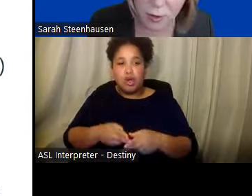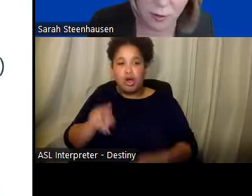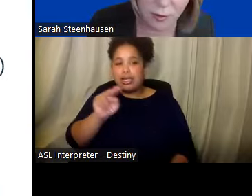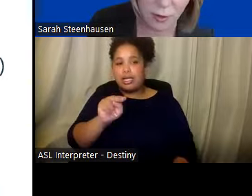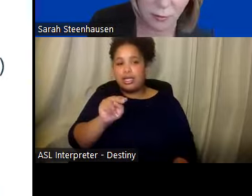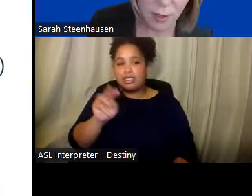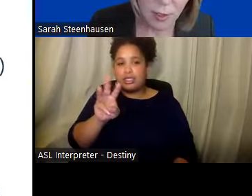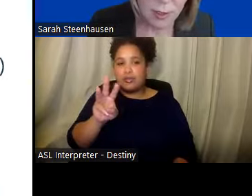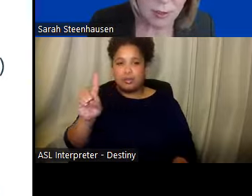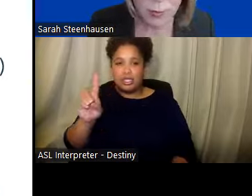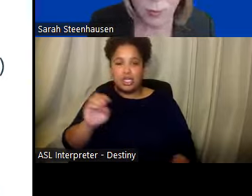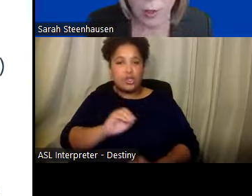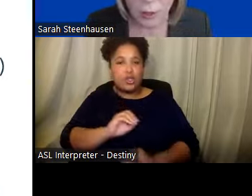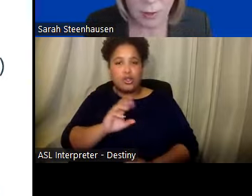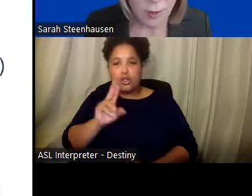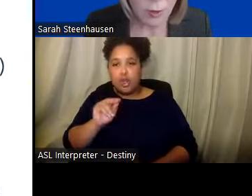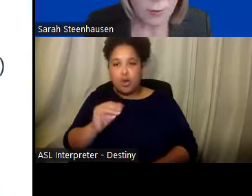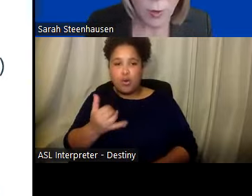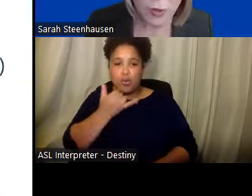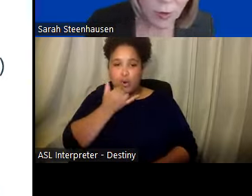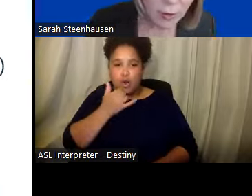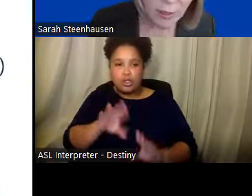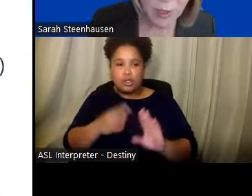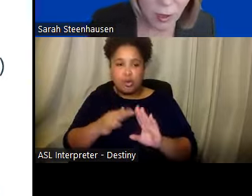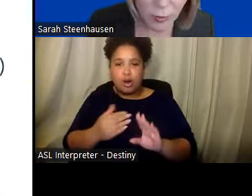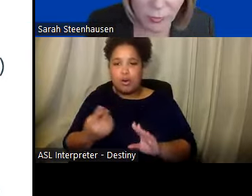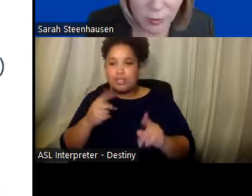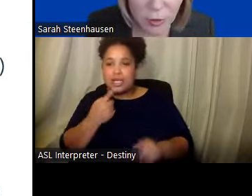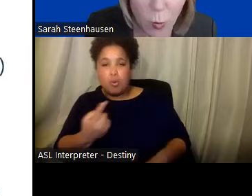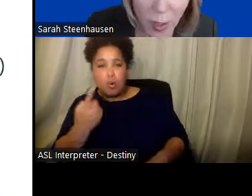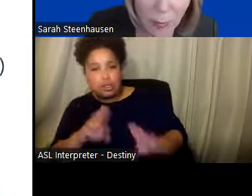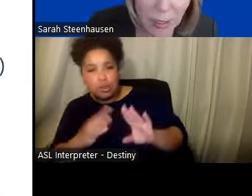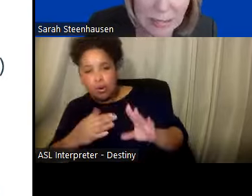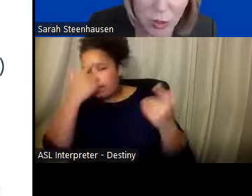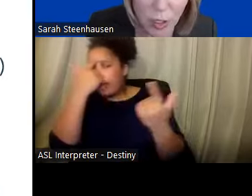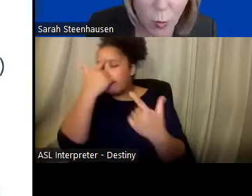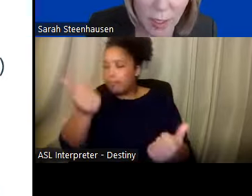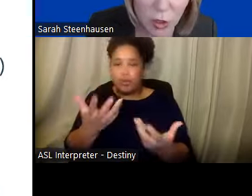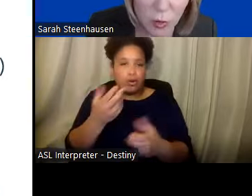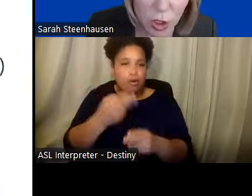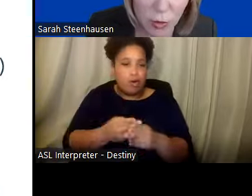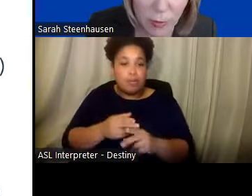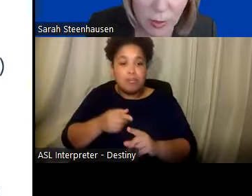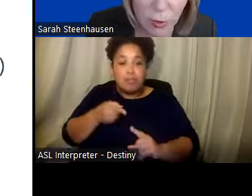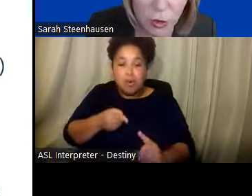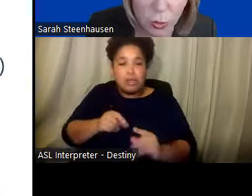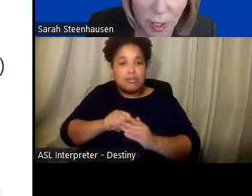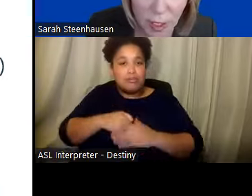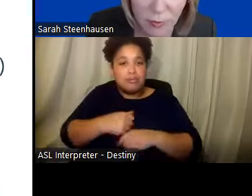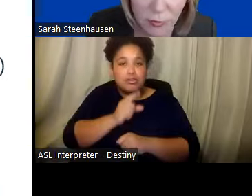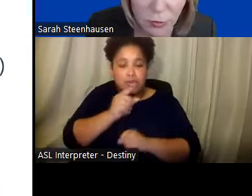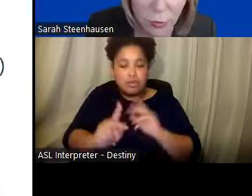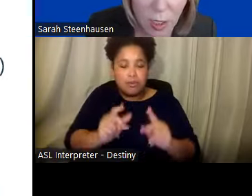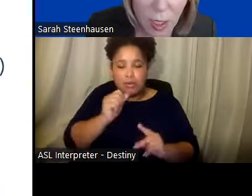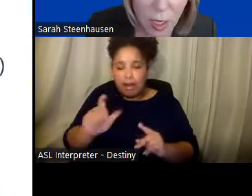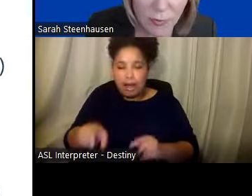wrong door system. Some people call it one door. It can be called whatever you want it, but it's a way to ensure that people do not